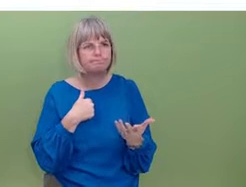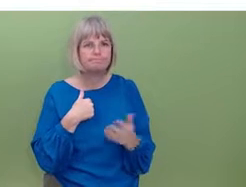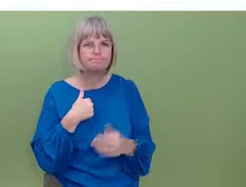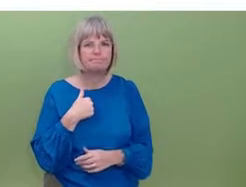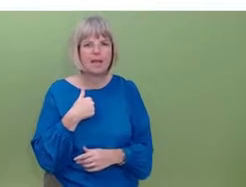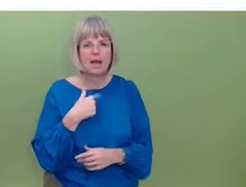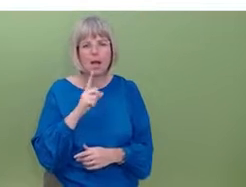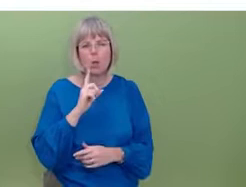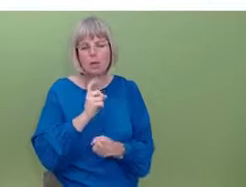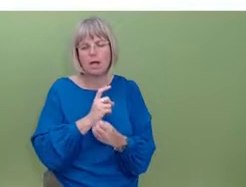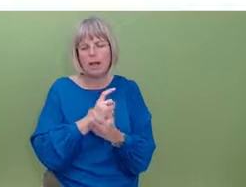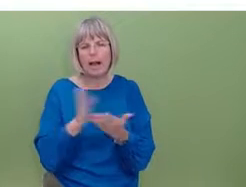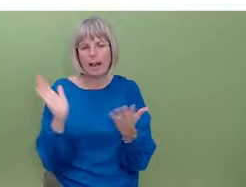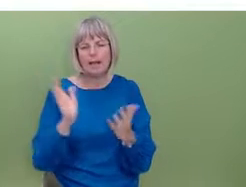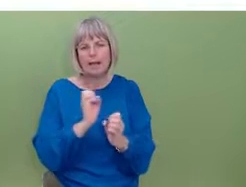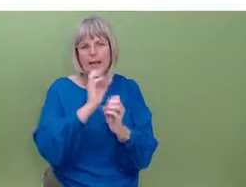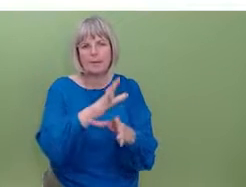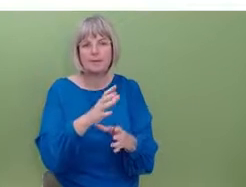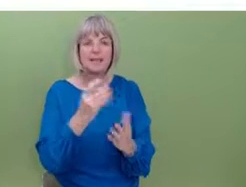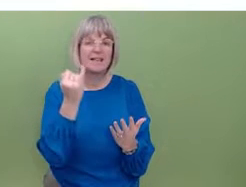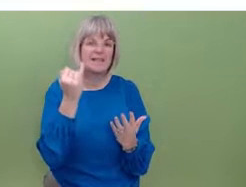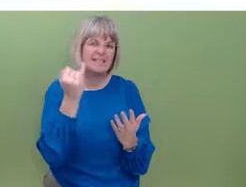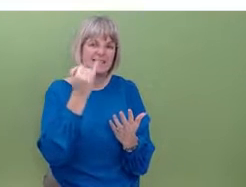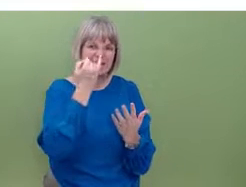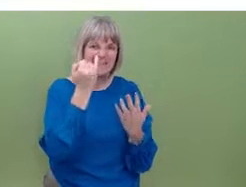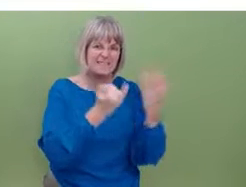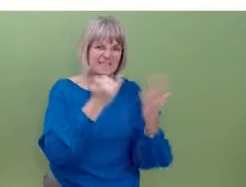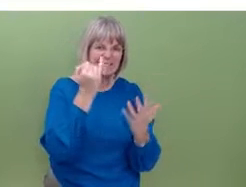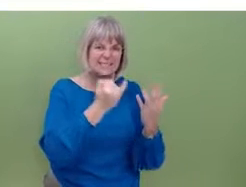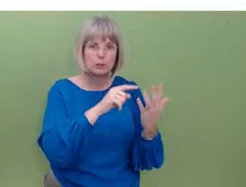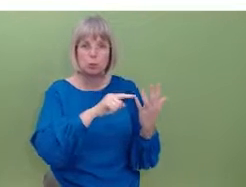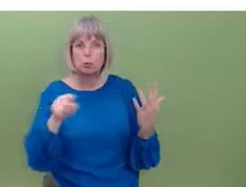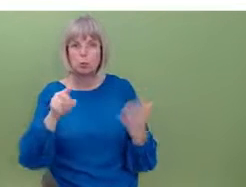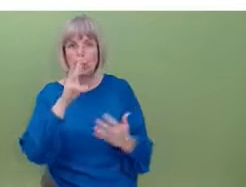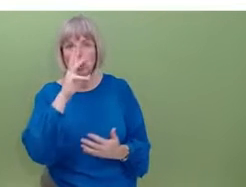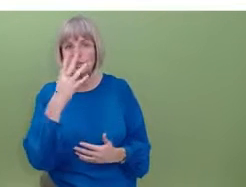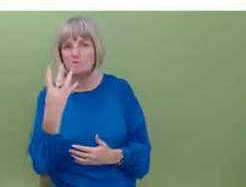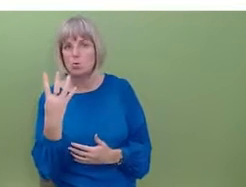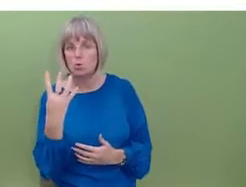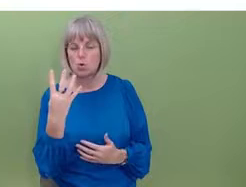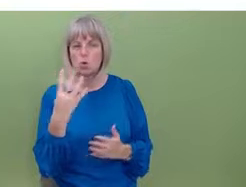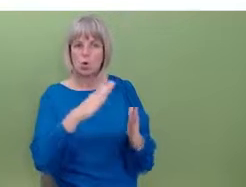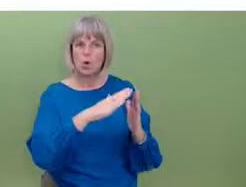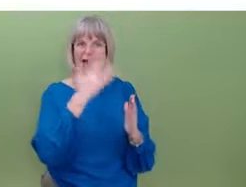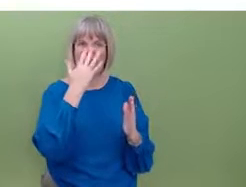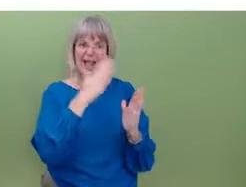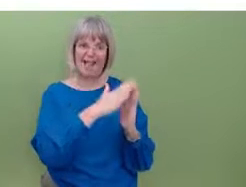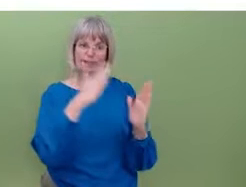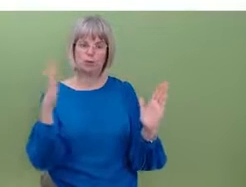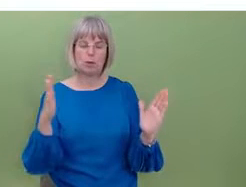clearly 16 to 34-year-old are more affected if they are